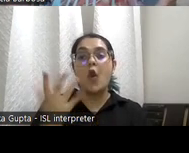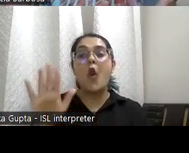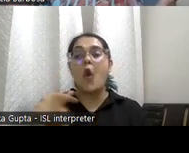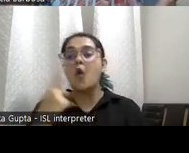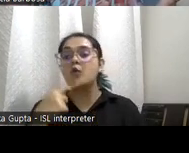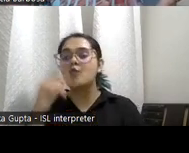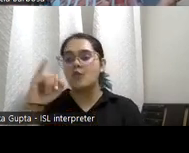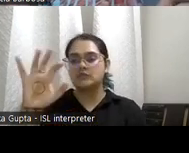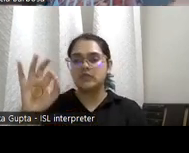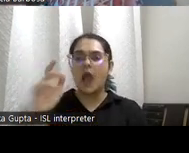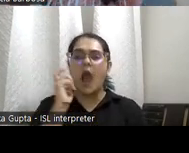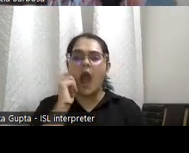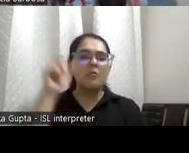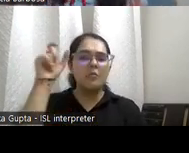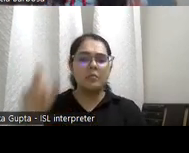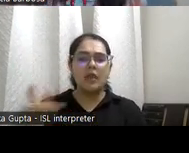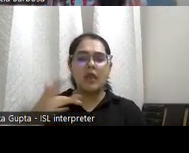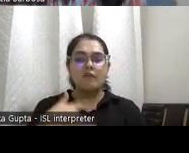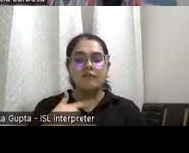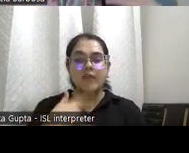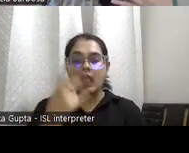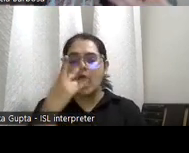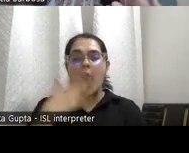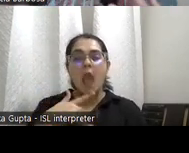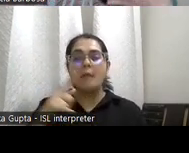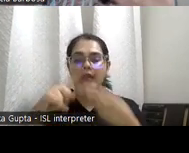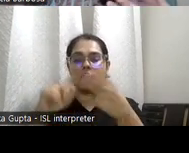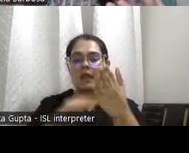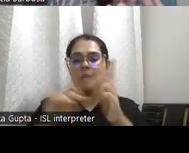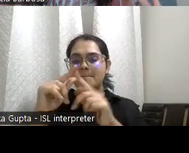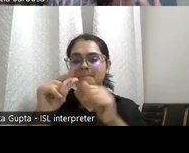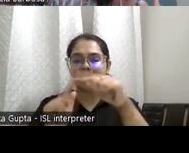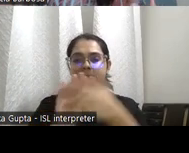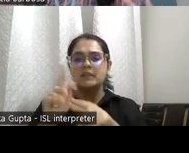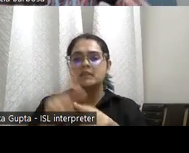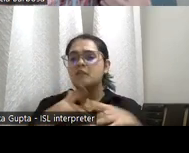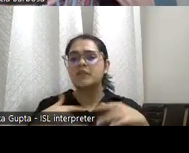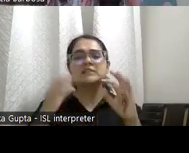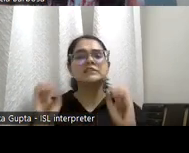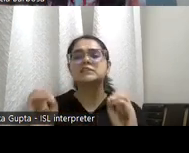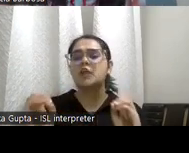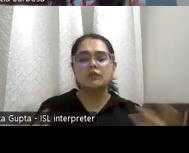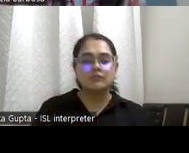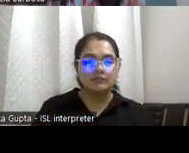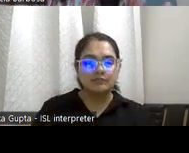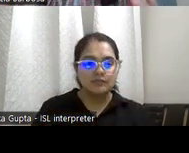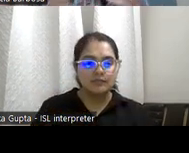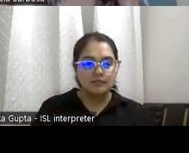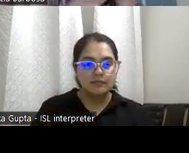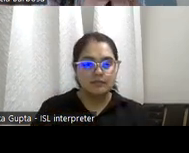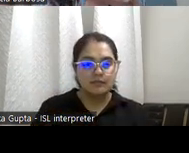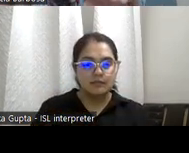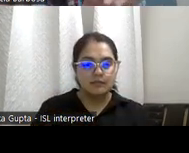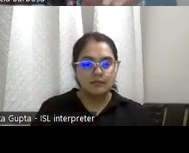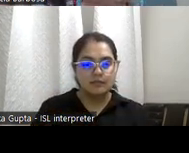old guy, almost zero empathy. So we need also as a challenge